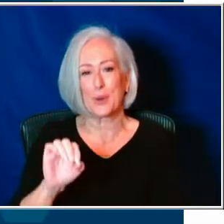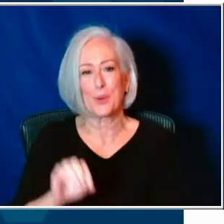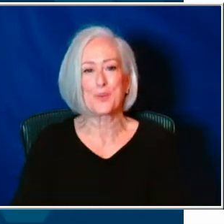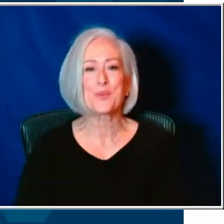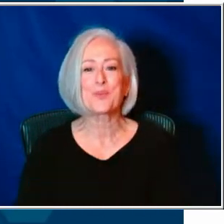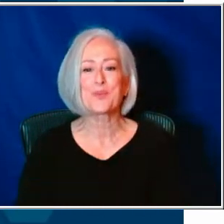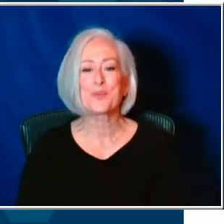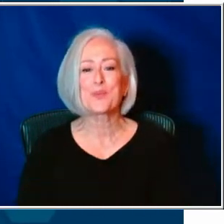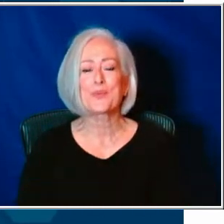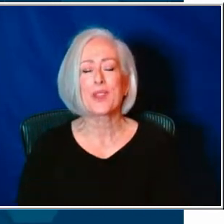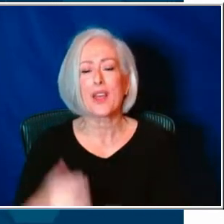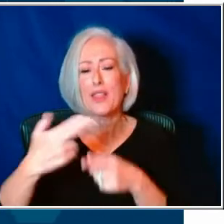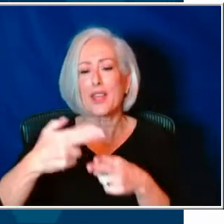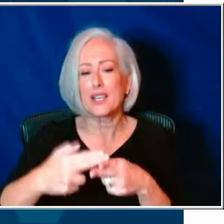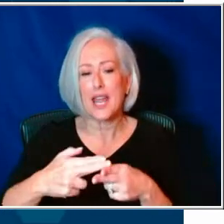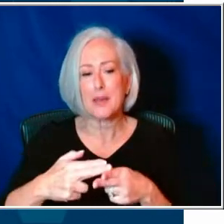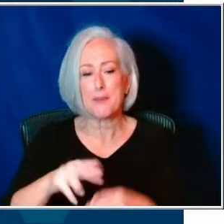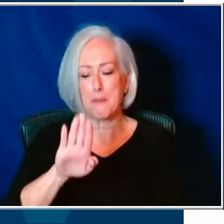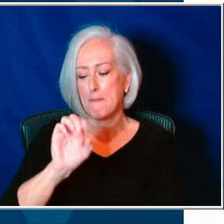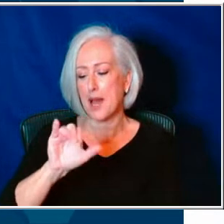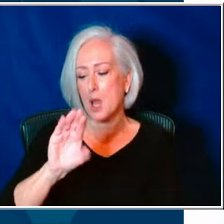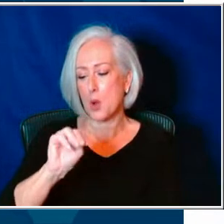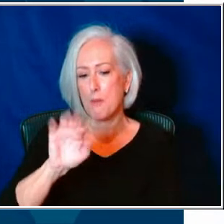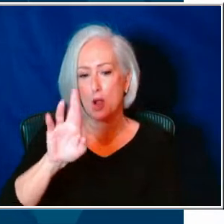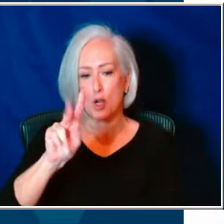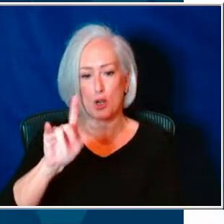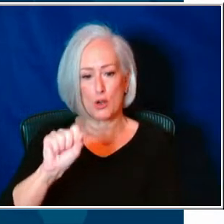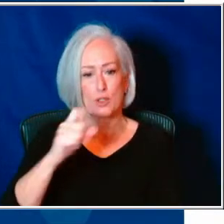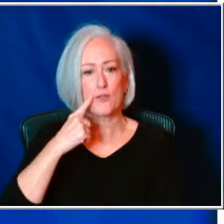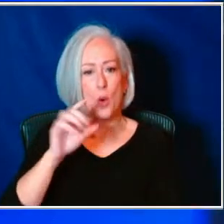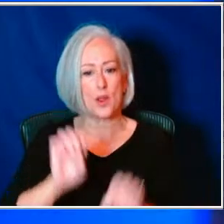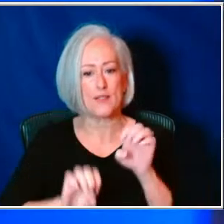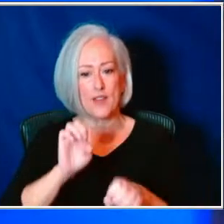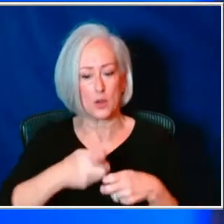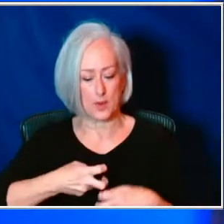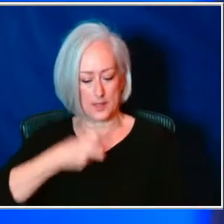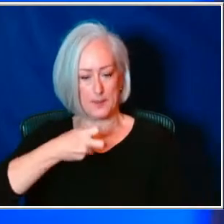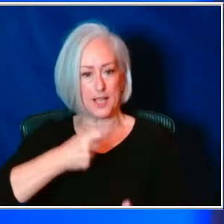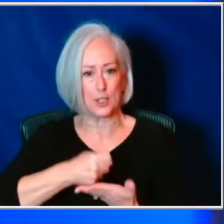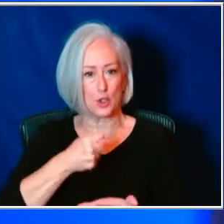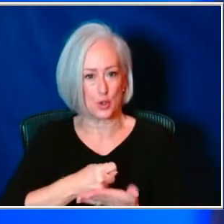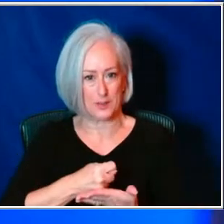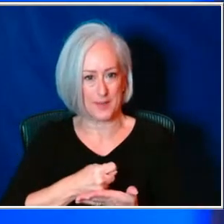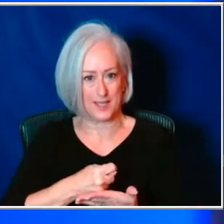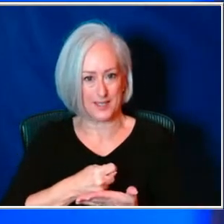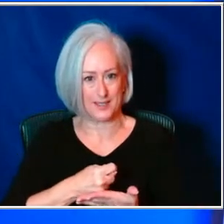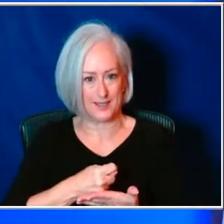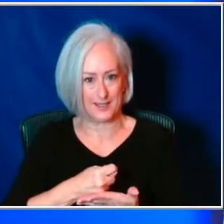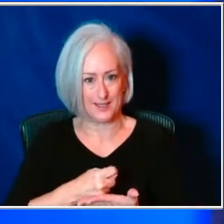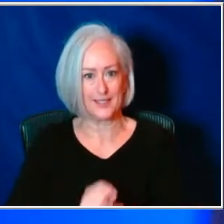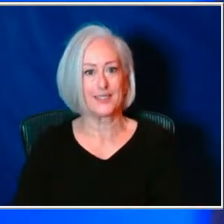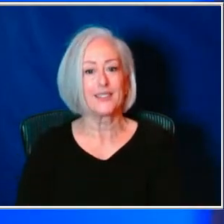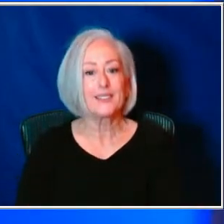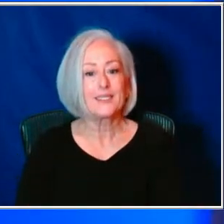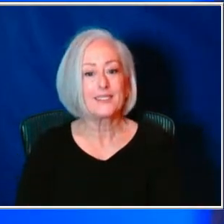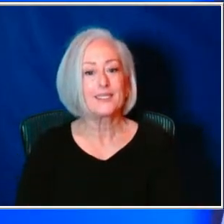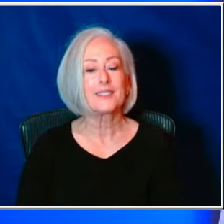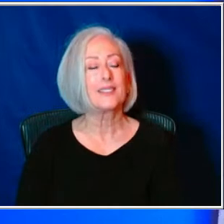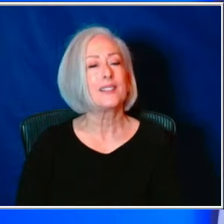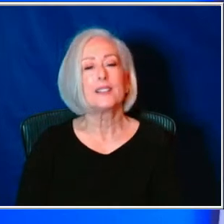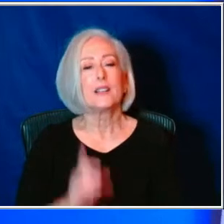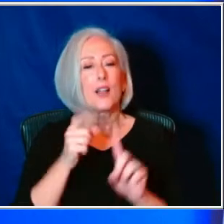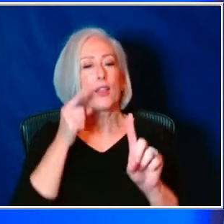name. So it's biomarkers for evaluating spine treatments. So the ultimate gist of the study is